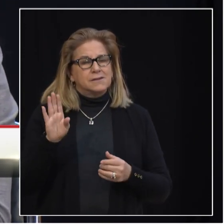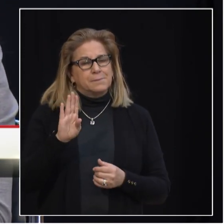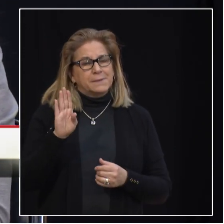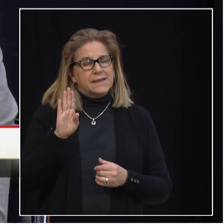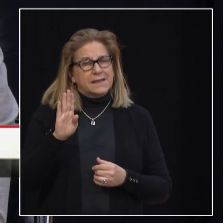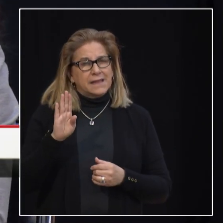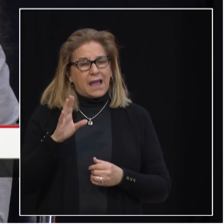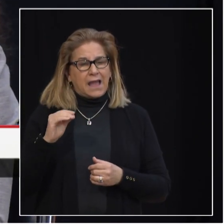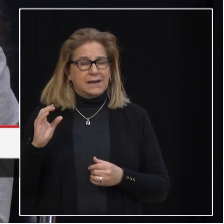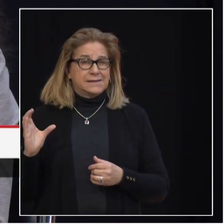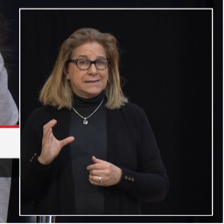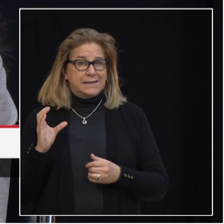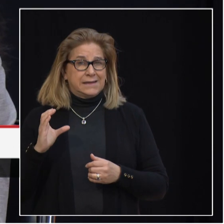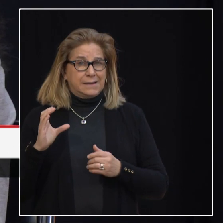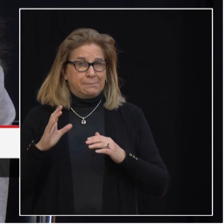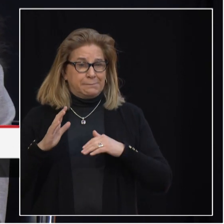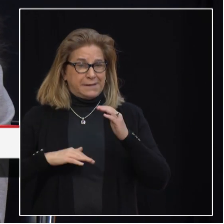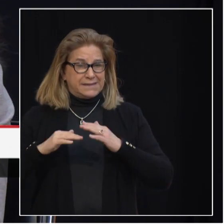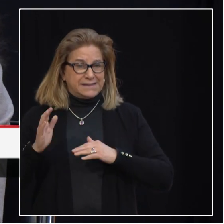buildings.